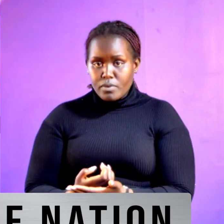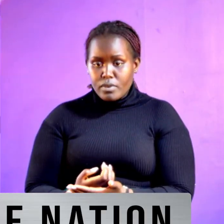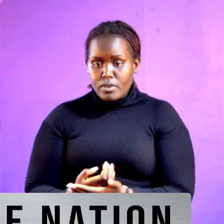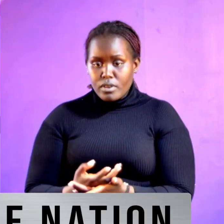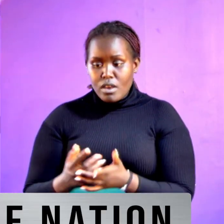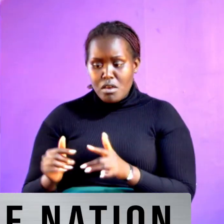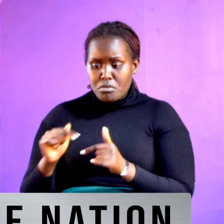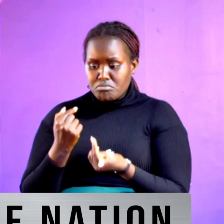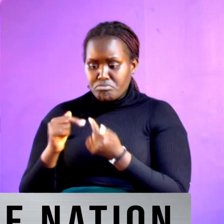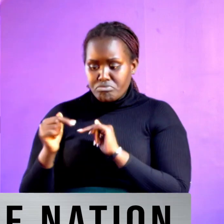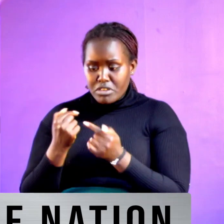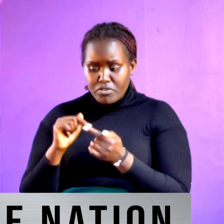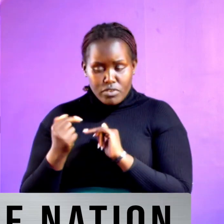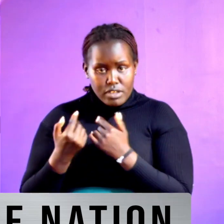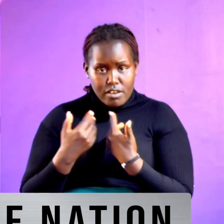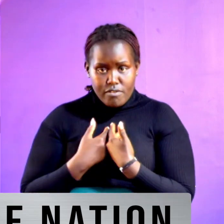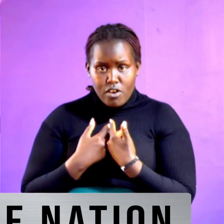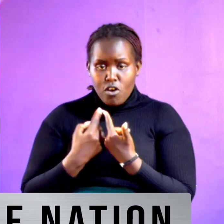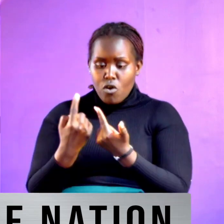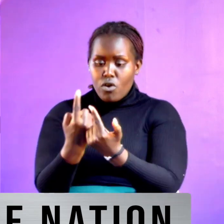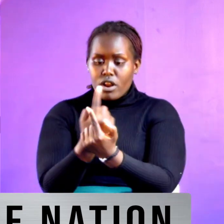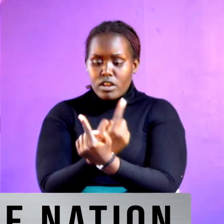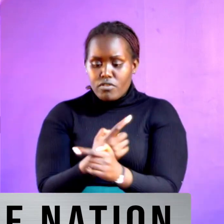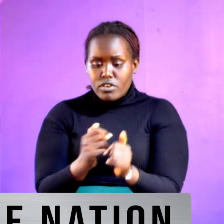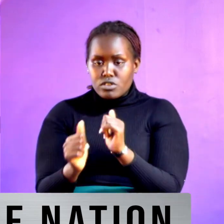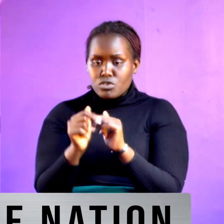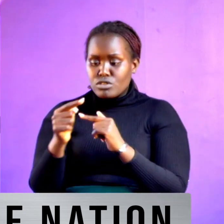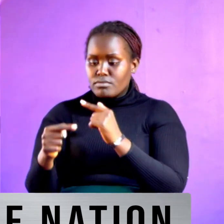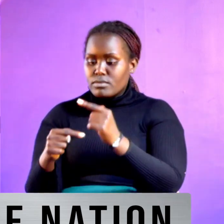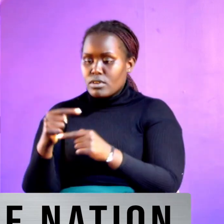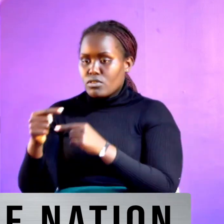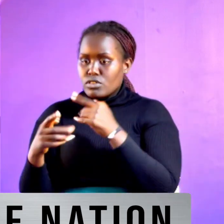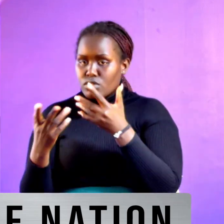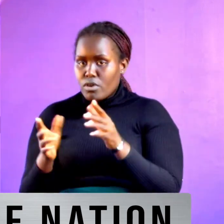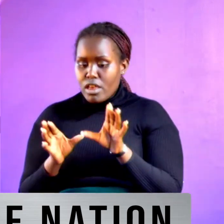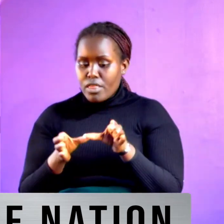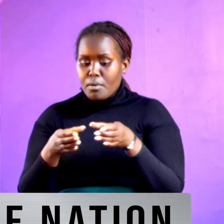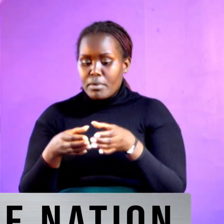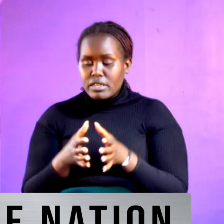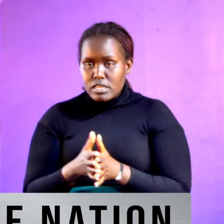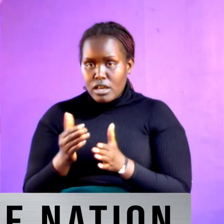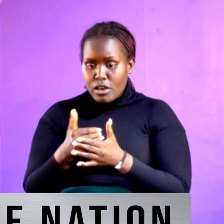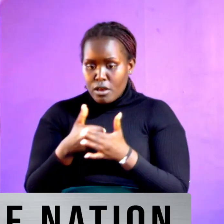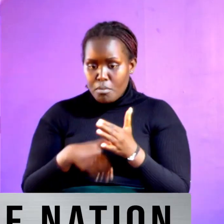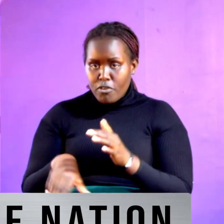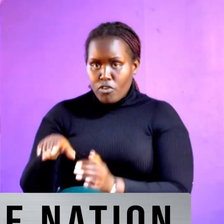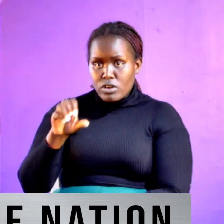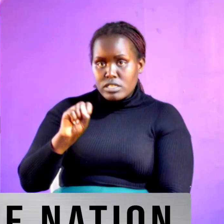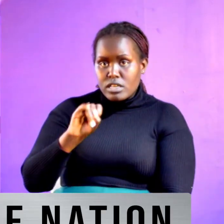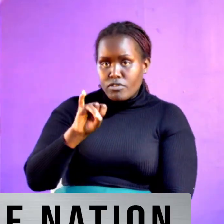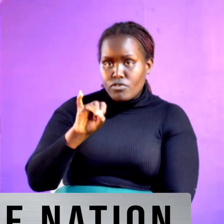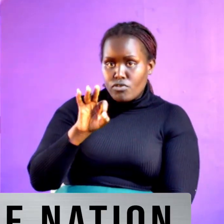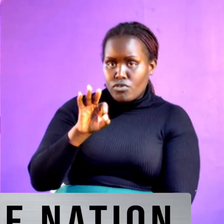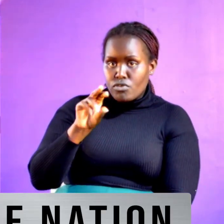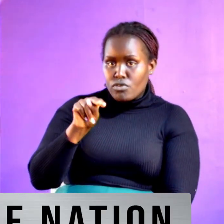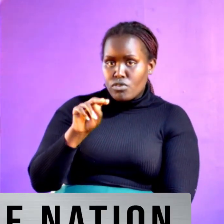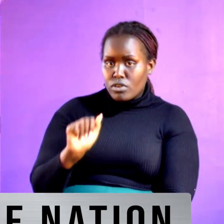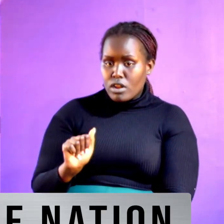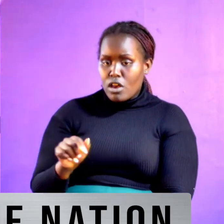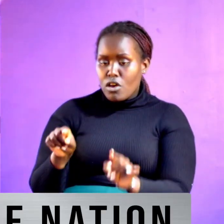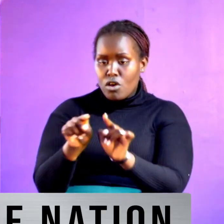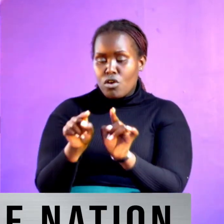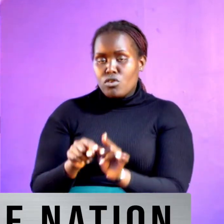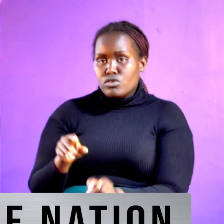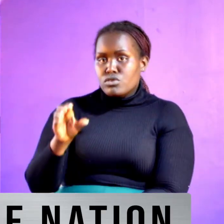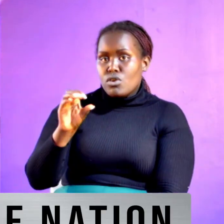dispute or a difference that is going on within the party ranks. Before Sifuna, I think also Orengo